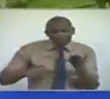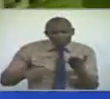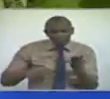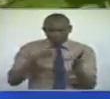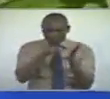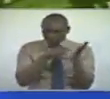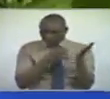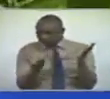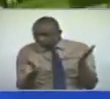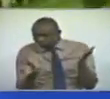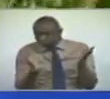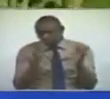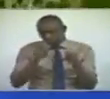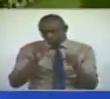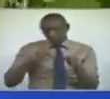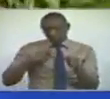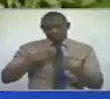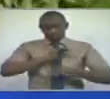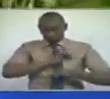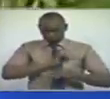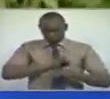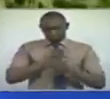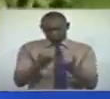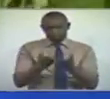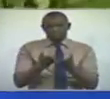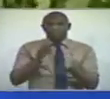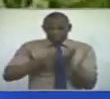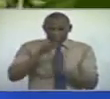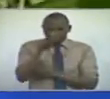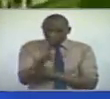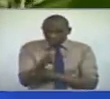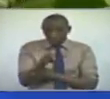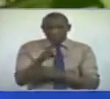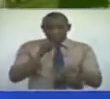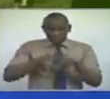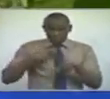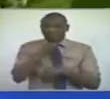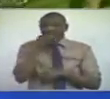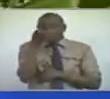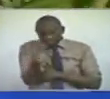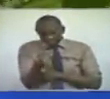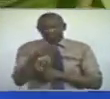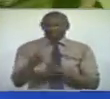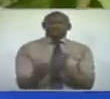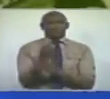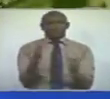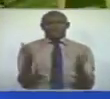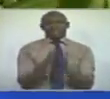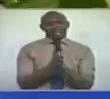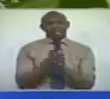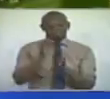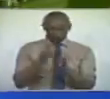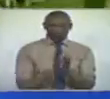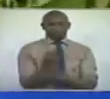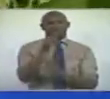factors that can also have resilience. Resilience is so that we even when there's a drought, they are able to go back and also